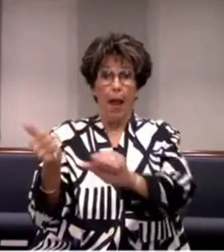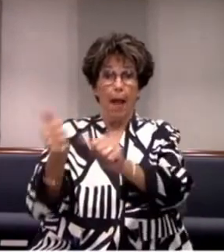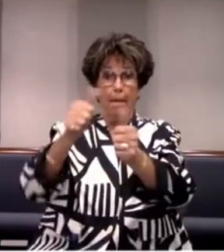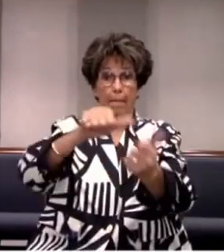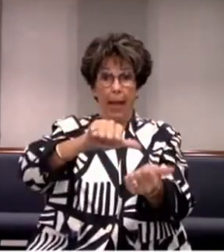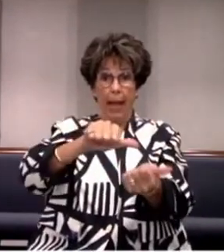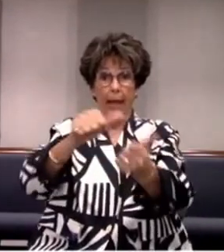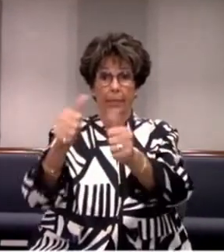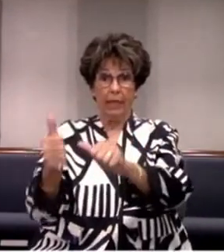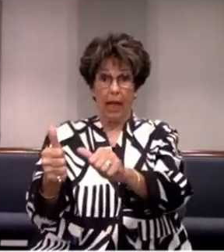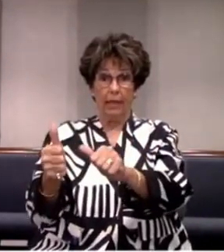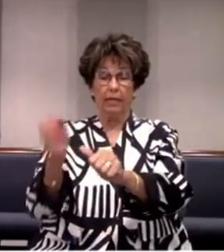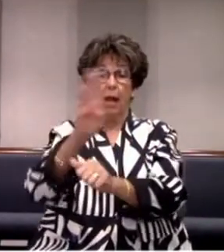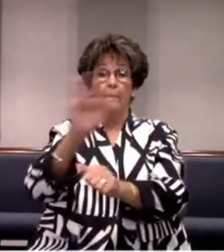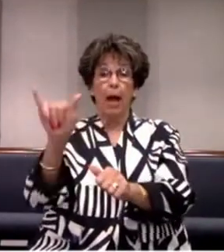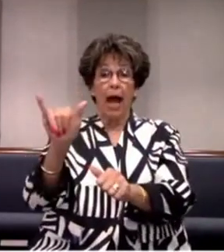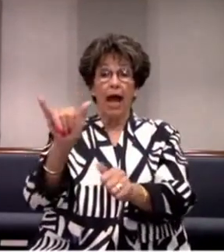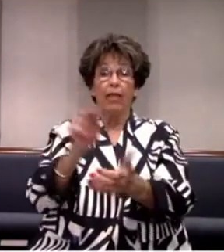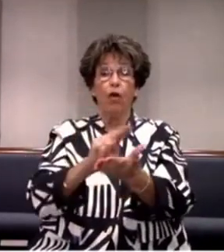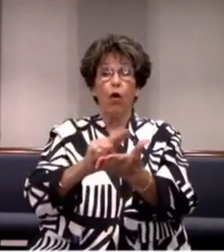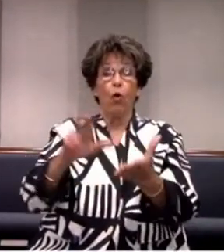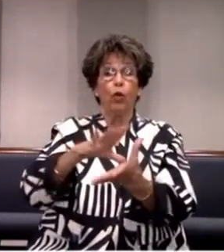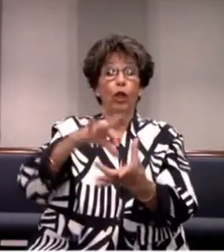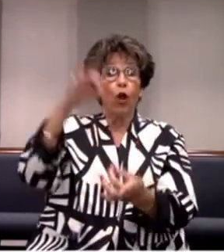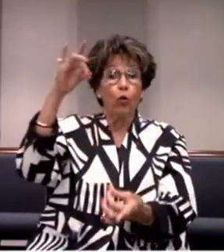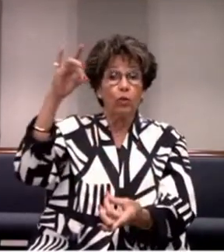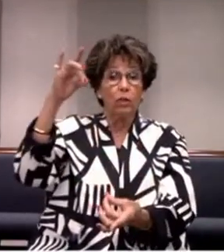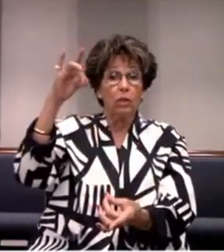baptized by the Holy Ghost,